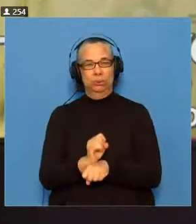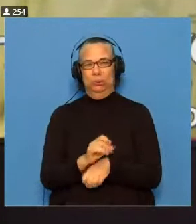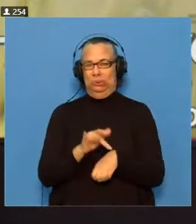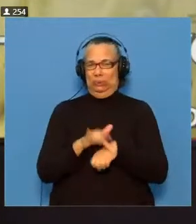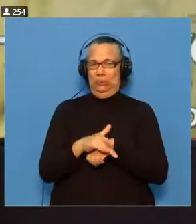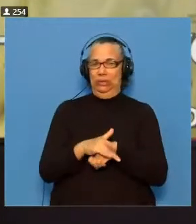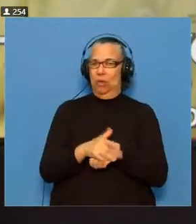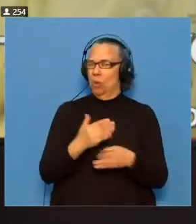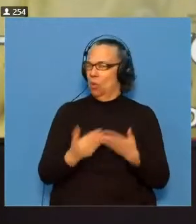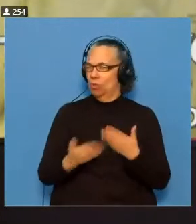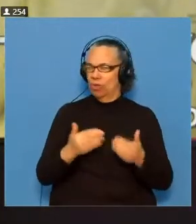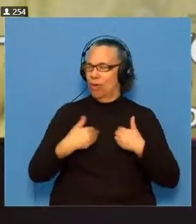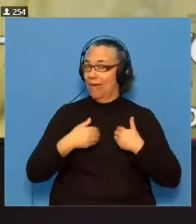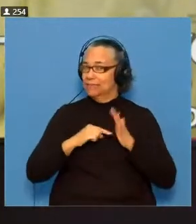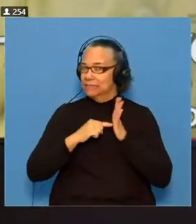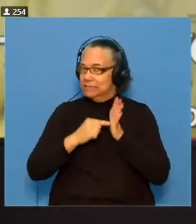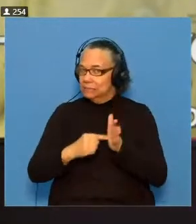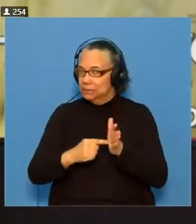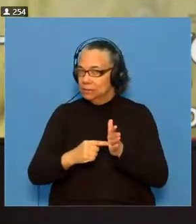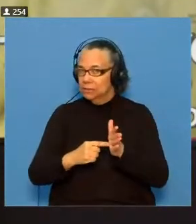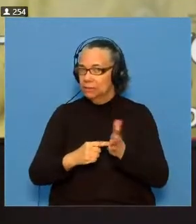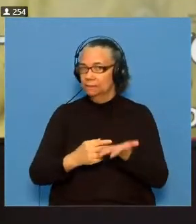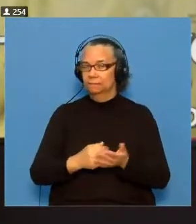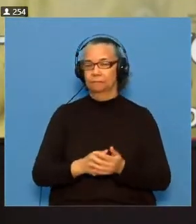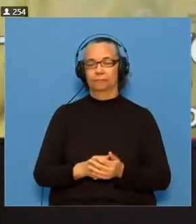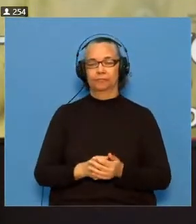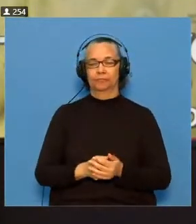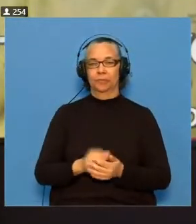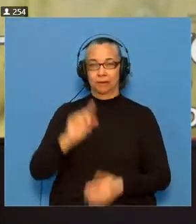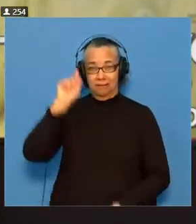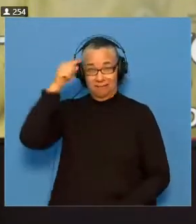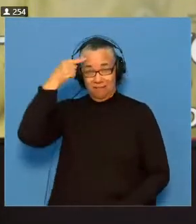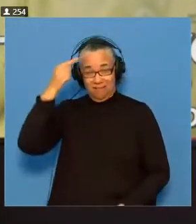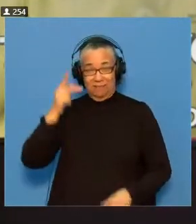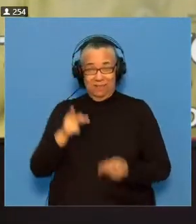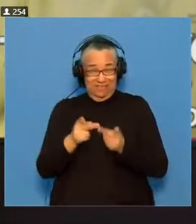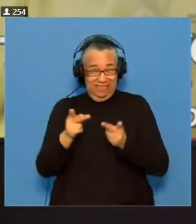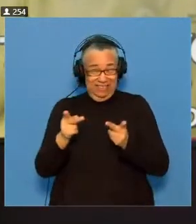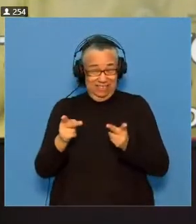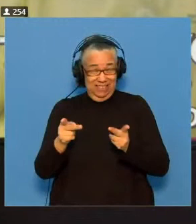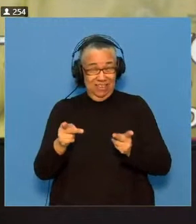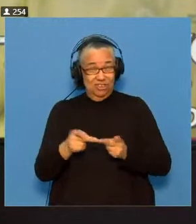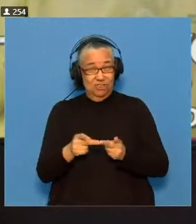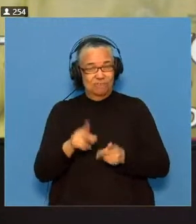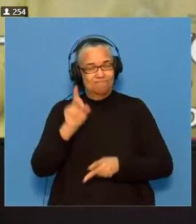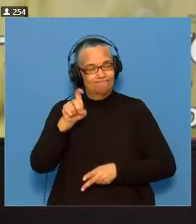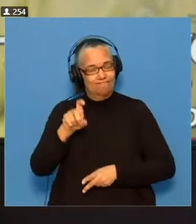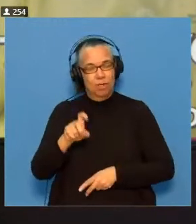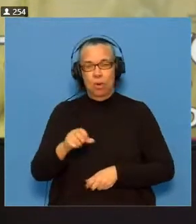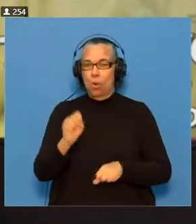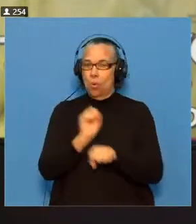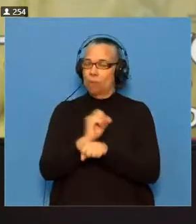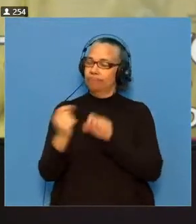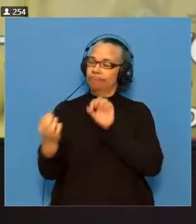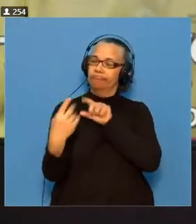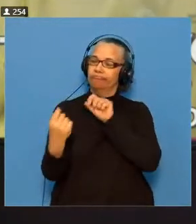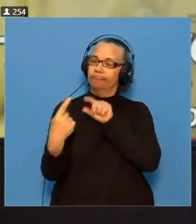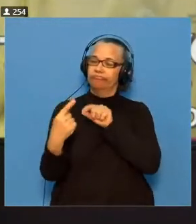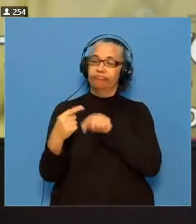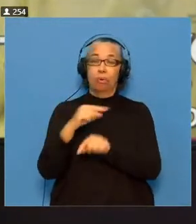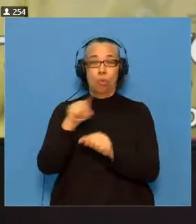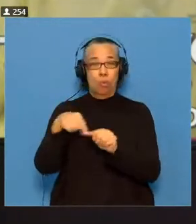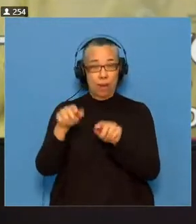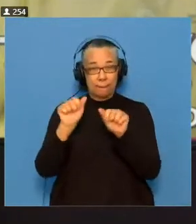experiencing symptoms. The government's position and guidance remains that persons should work remotely when reasonably